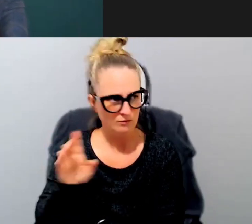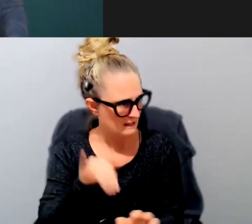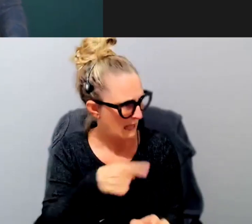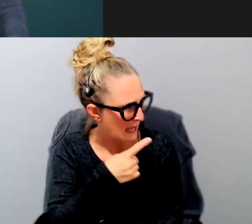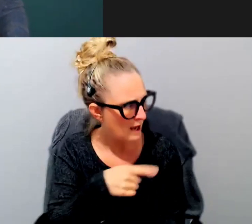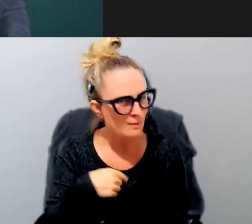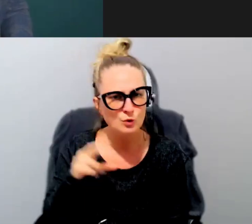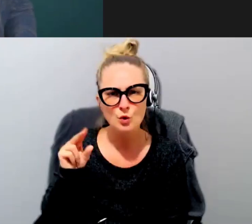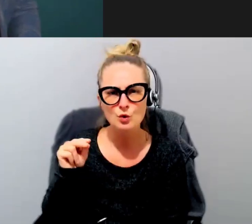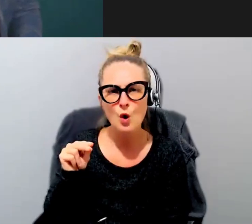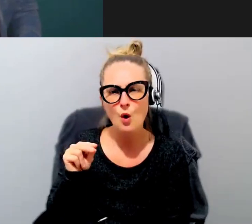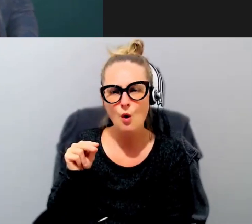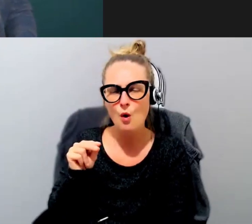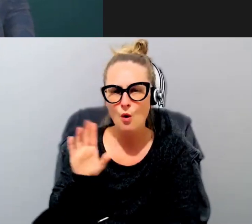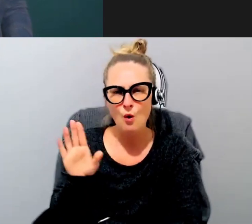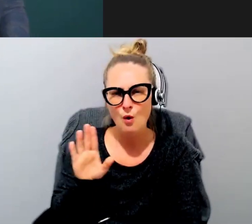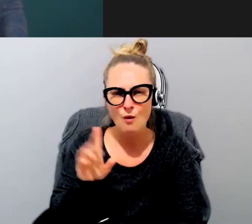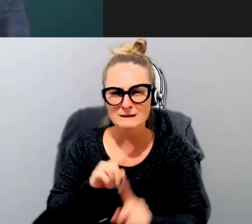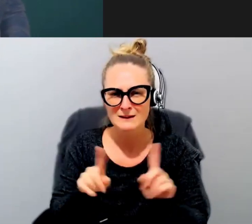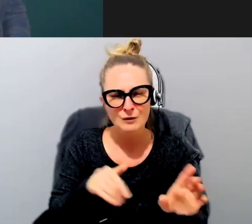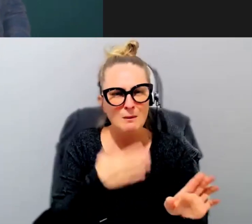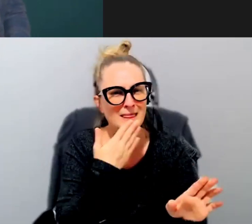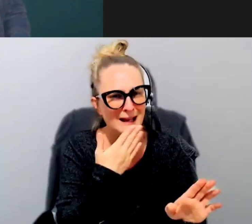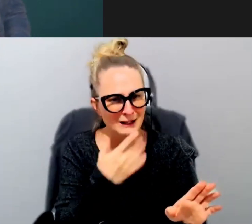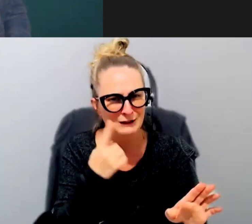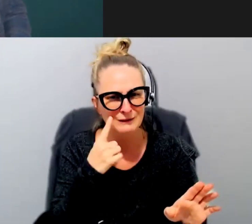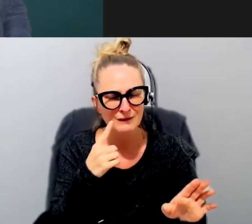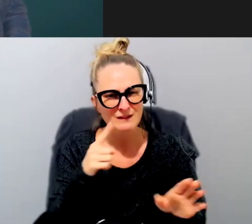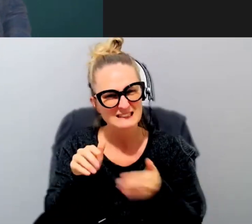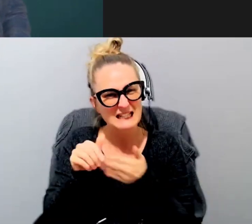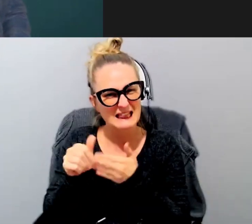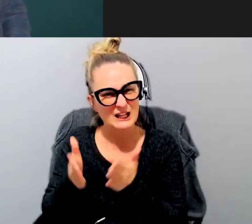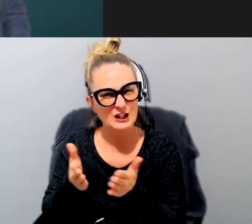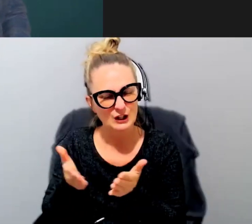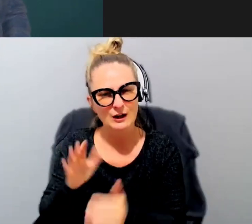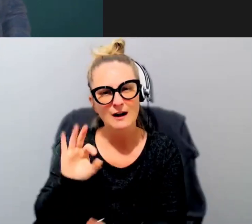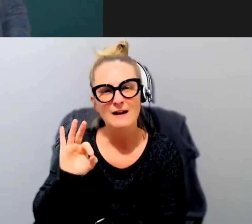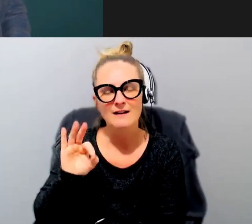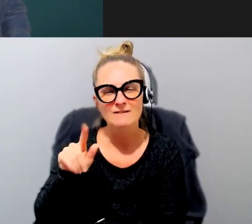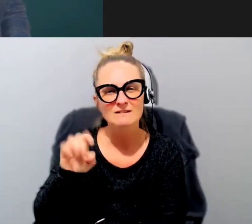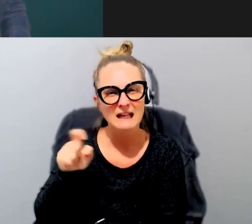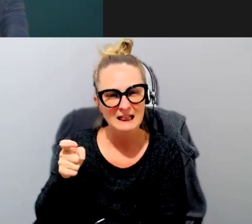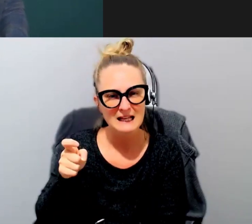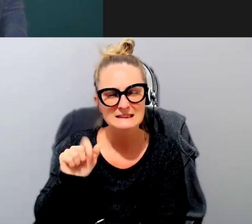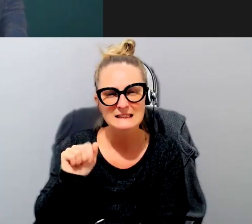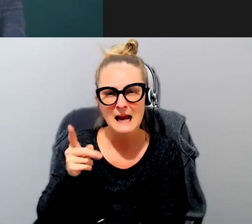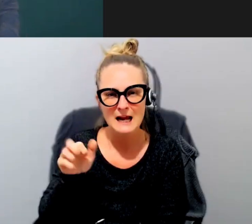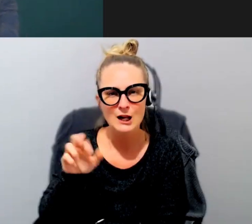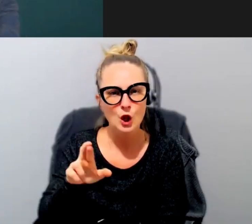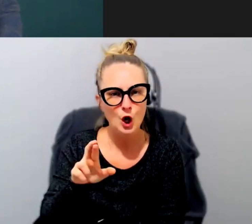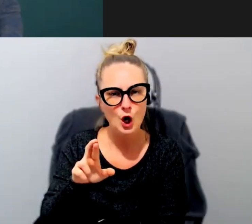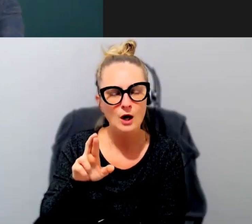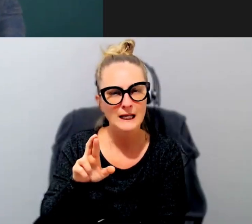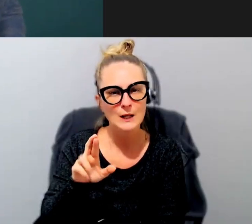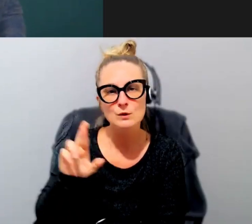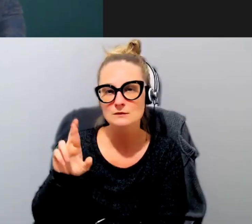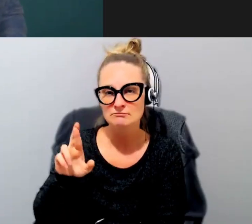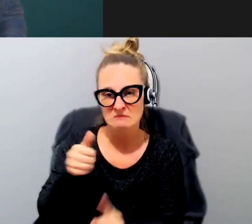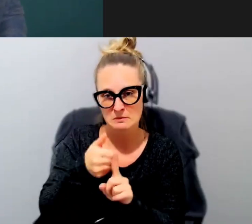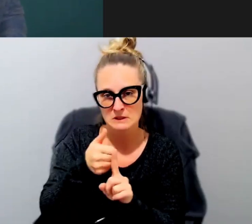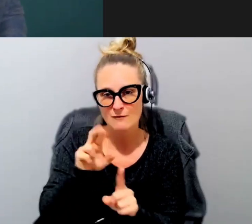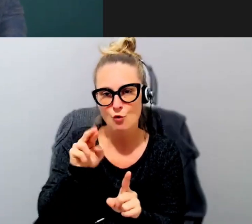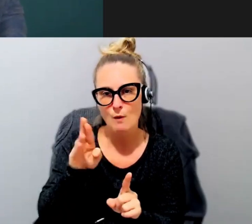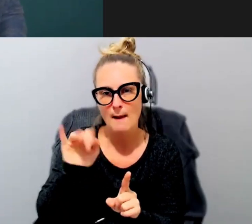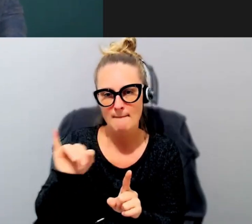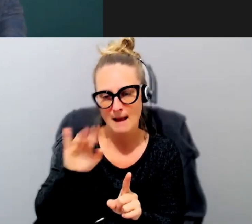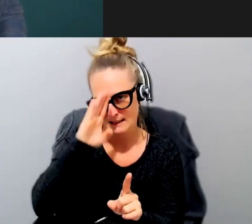leader here in Brooklyn. Oh, okay. Thanks for asking. Okay. So Felix Adler was a rabbi's son, right? Yes. And I don't want to tell your